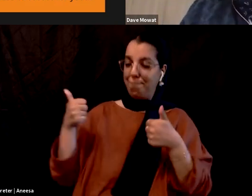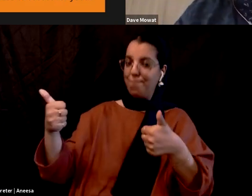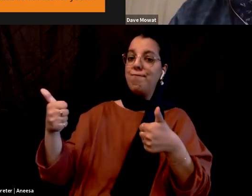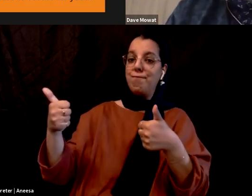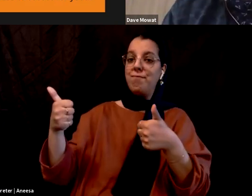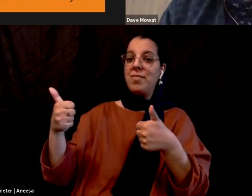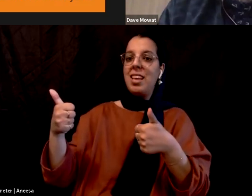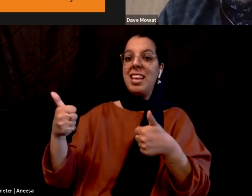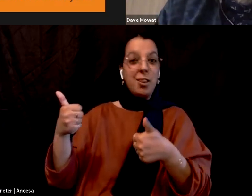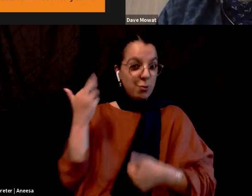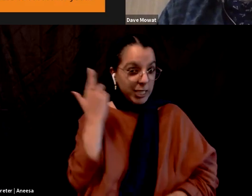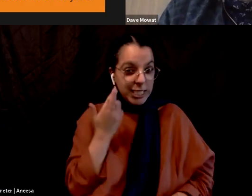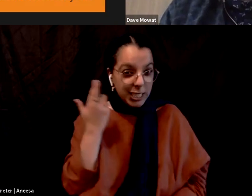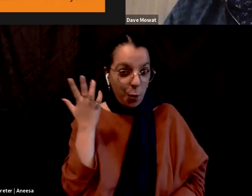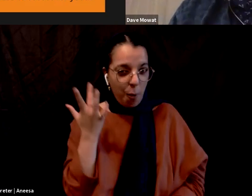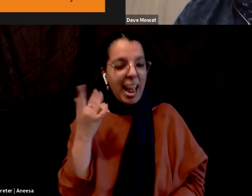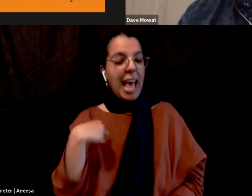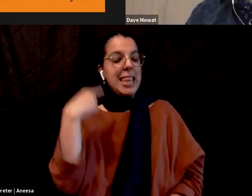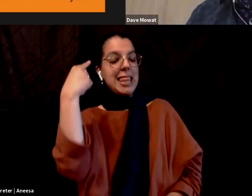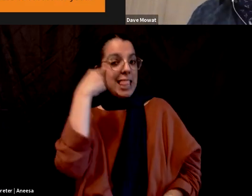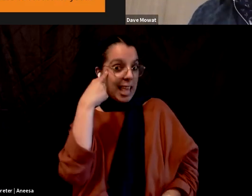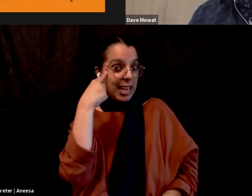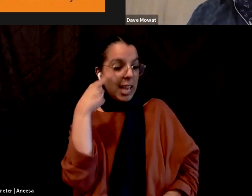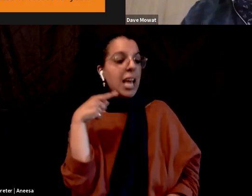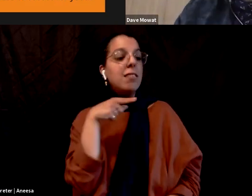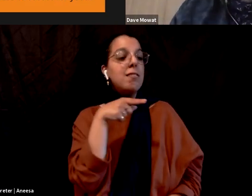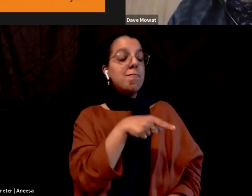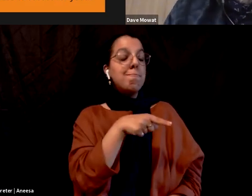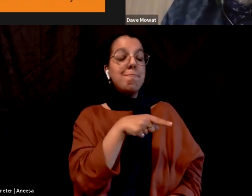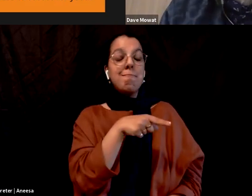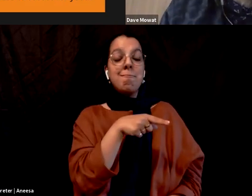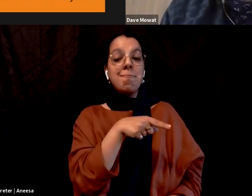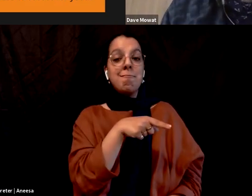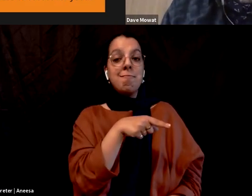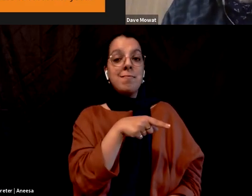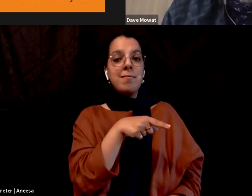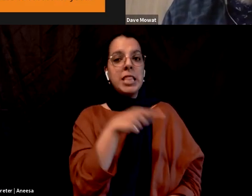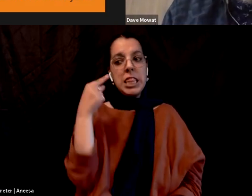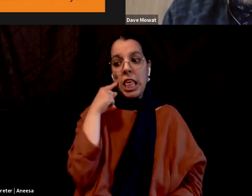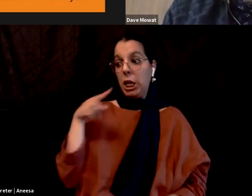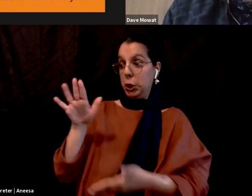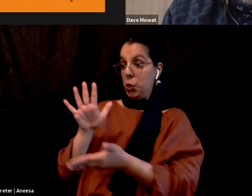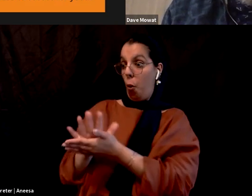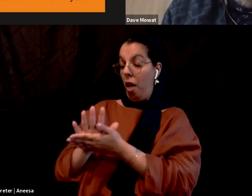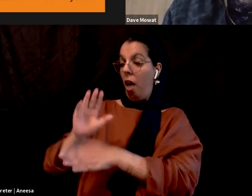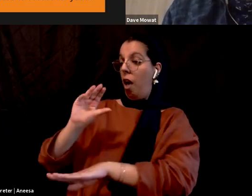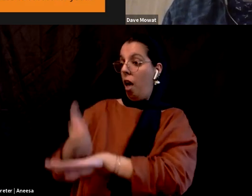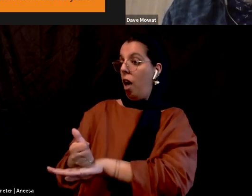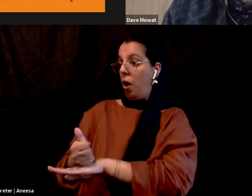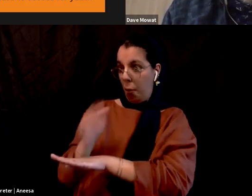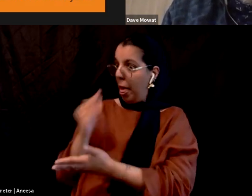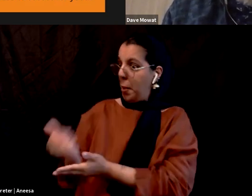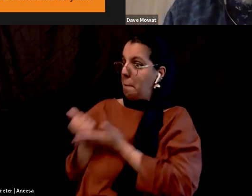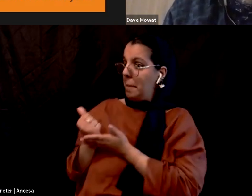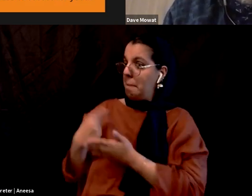I believe and understand at that time is because they saw this as a means of helping them